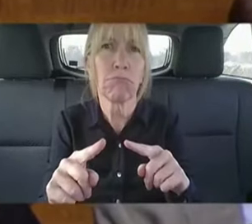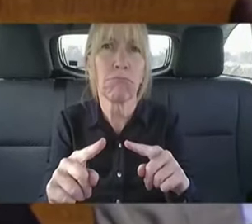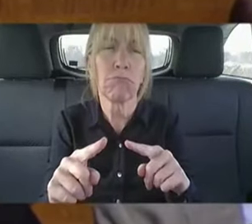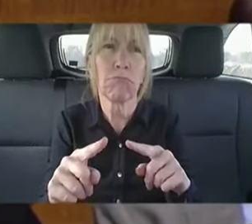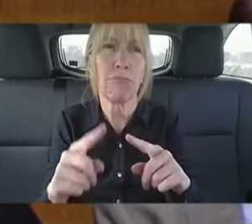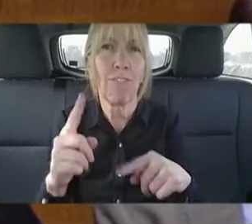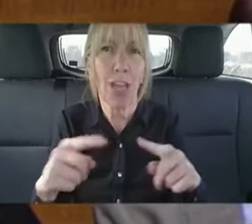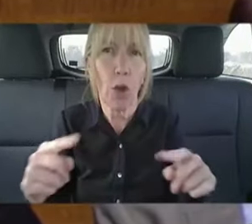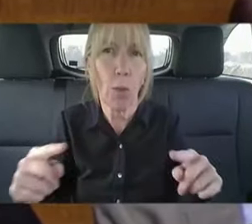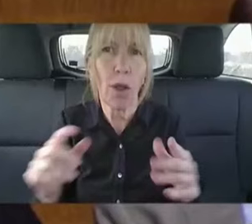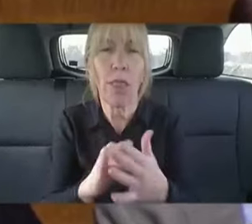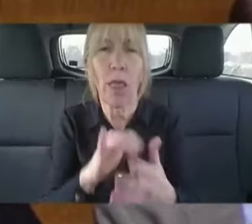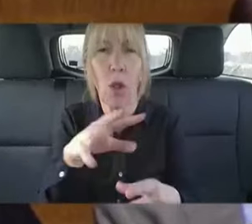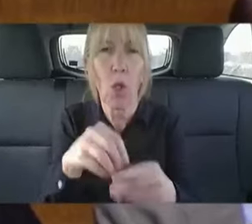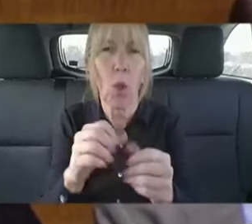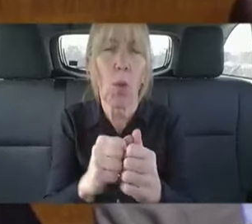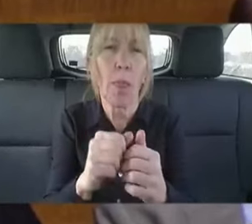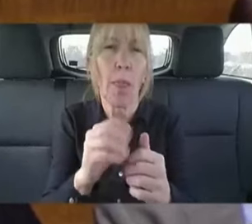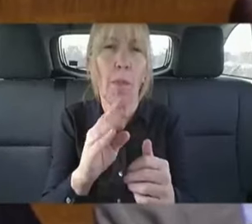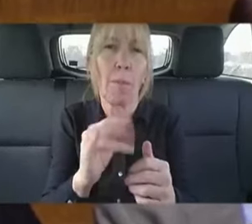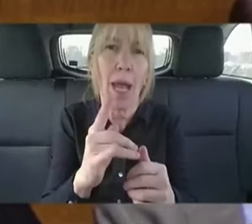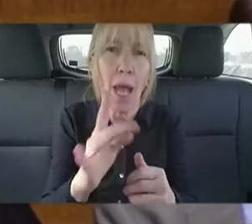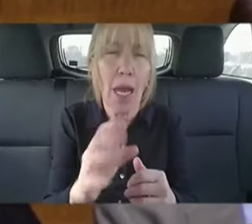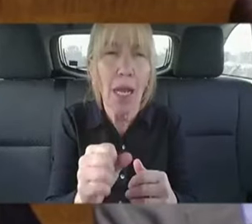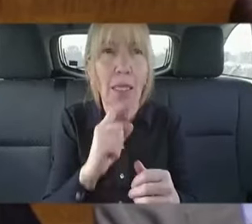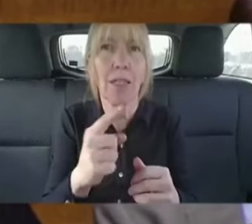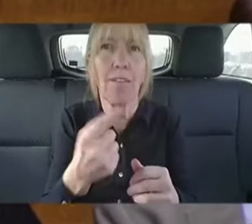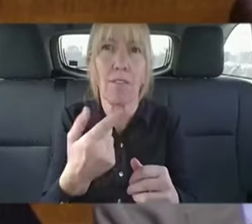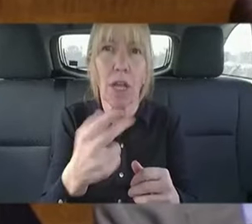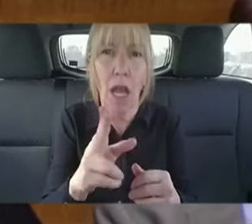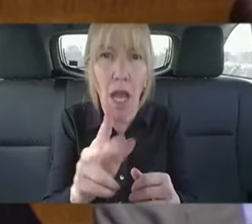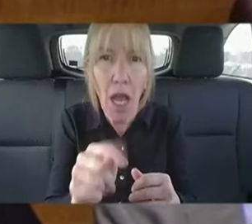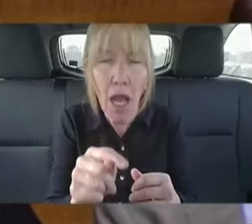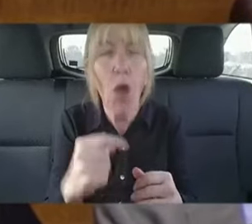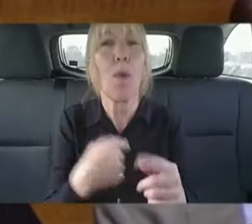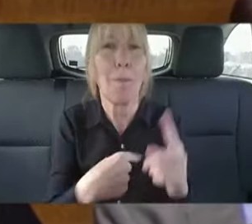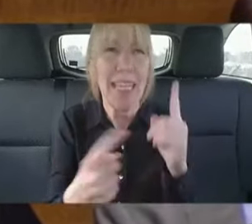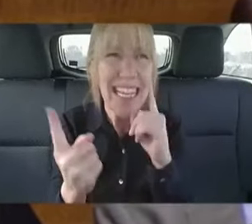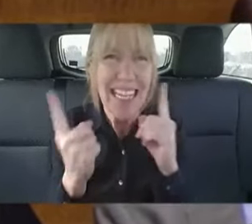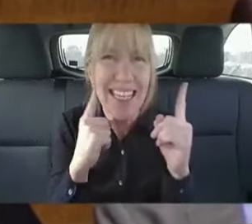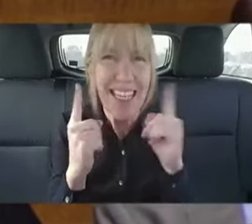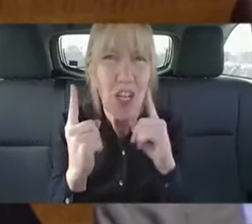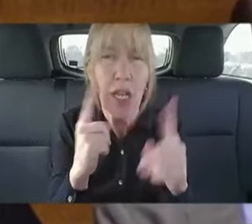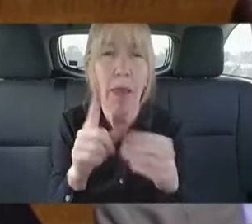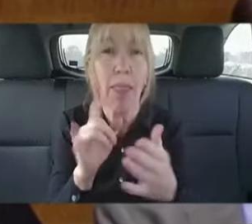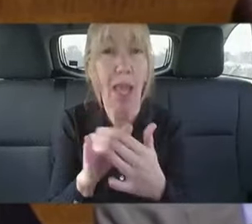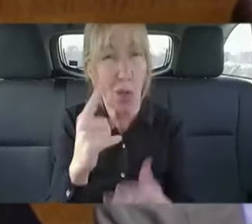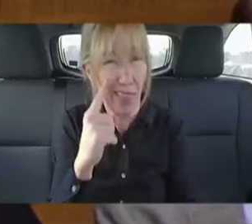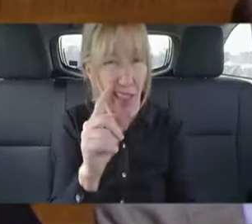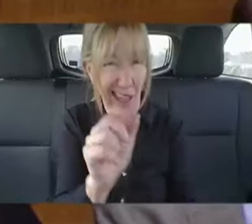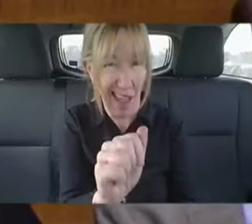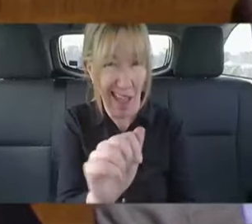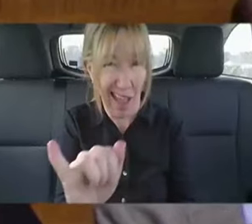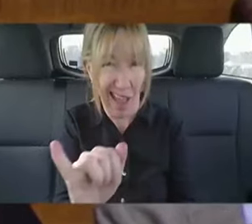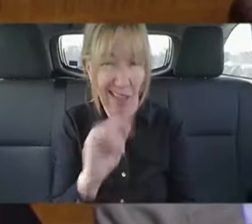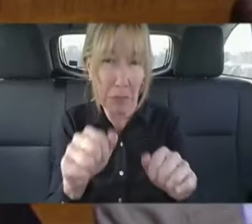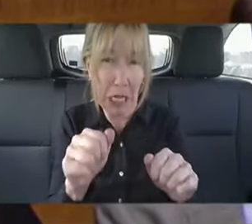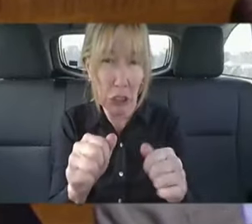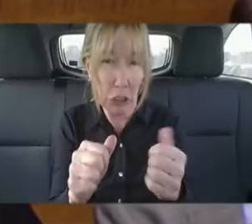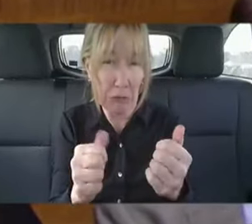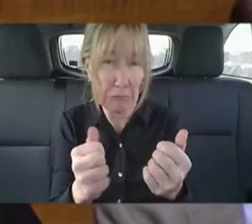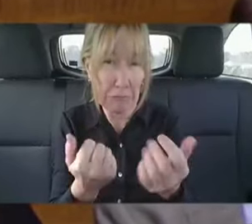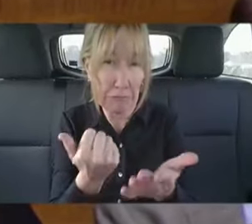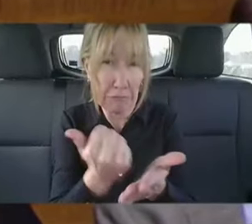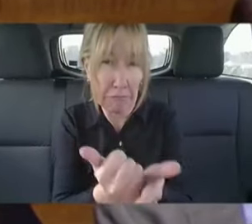variables that go into the biotics of the gut and, we've all been hearing about. Do you think AI is a potential, in